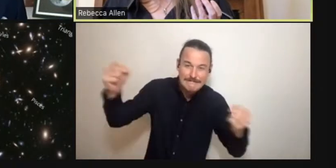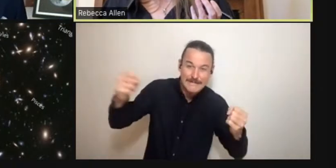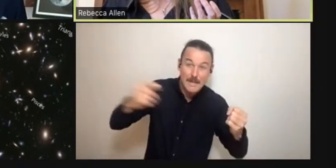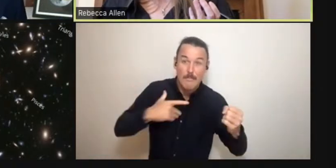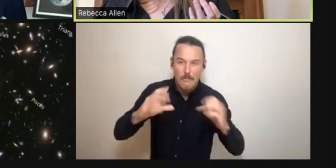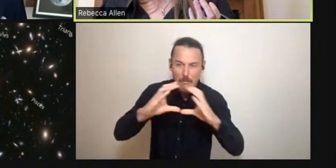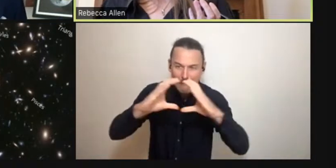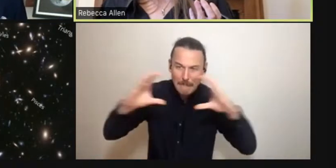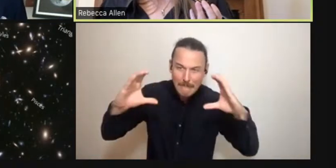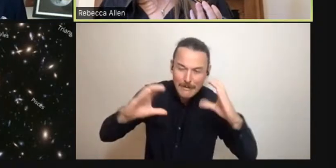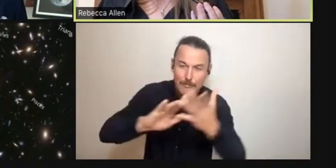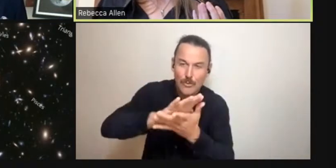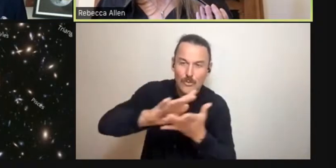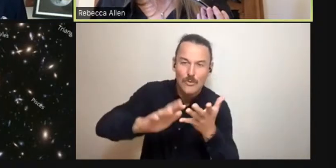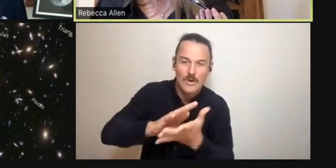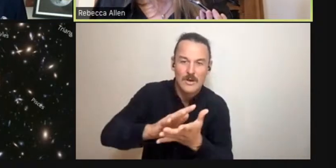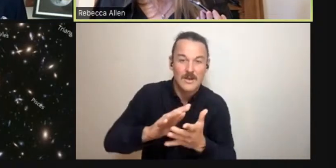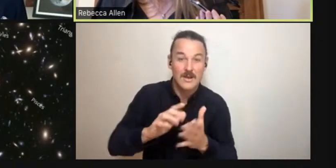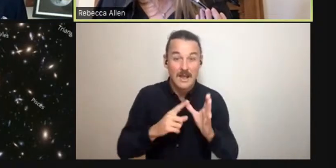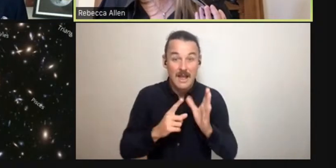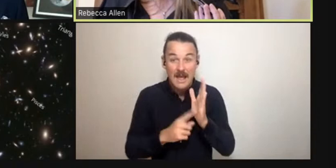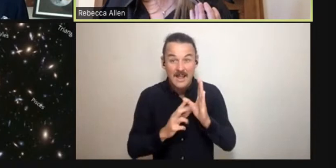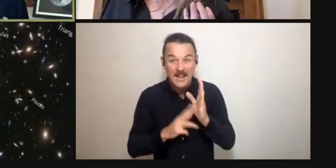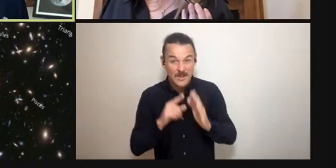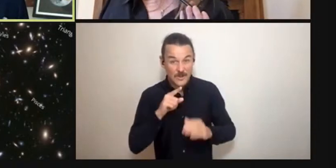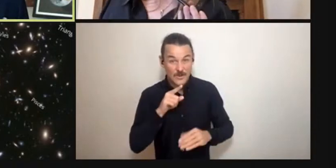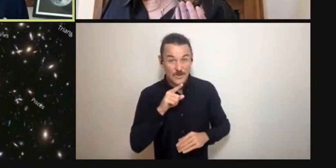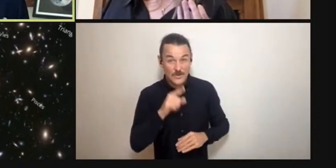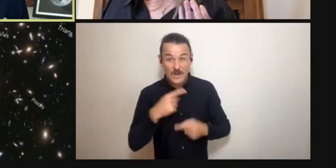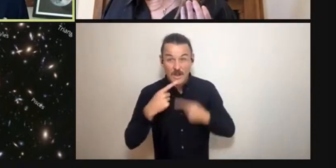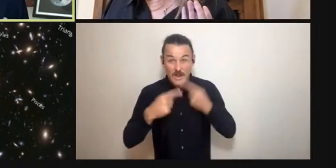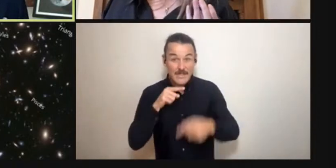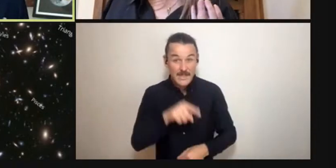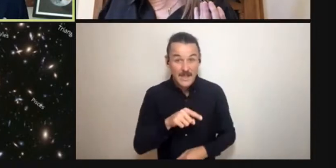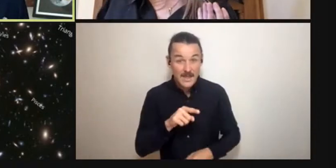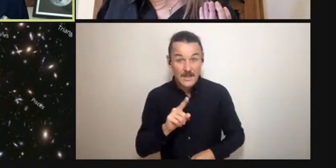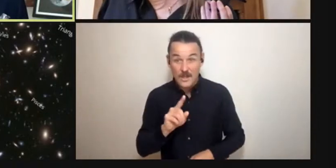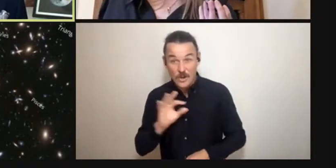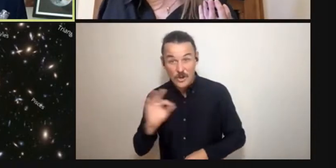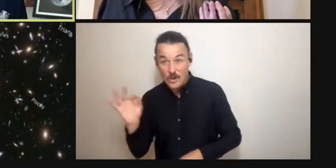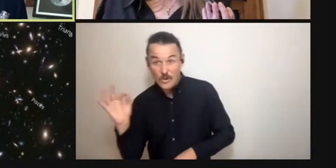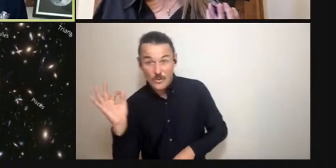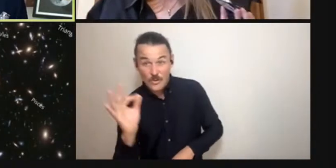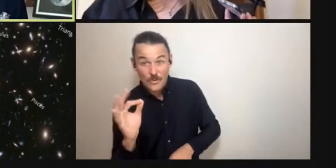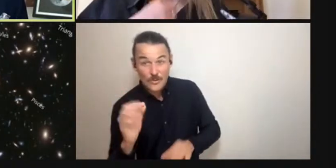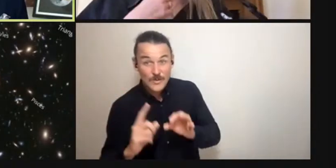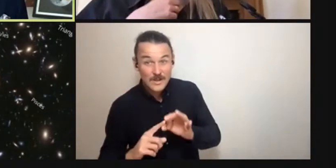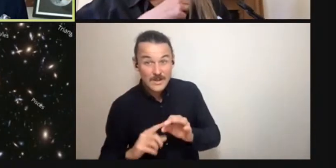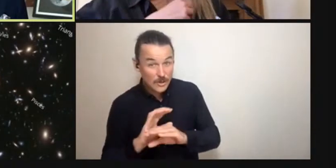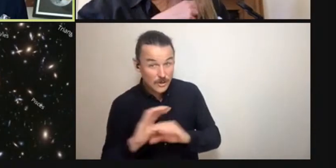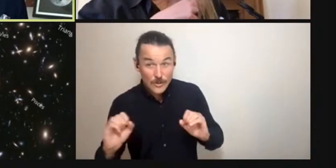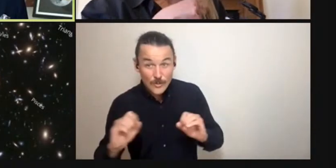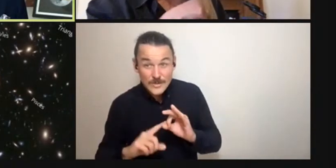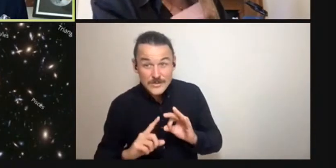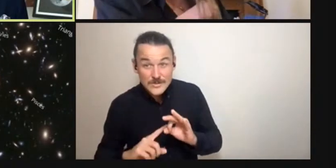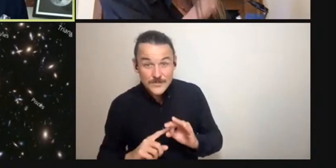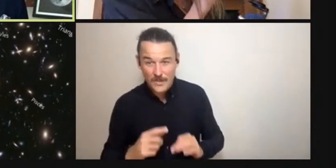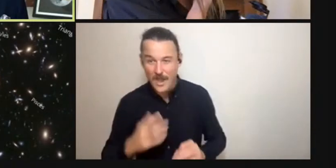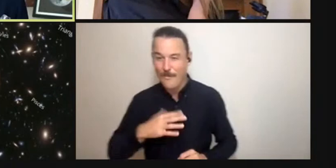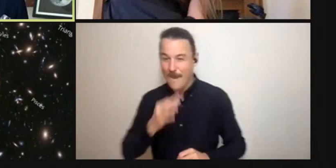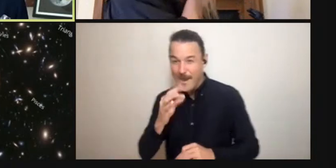Alan, you just gone through that and you don't have a question. Well, Dan, well, oh, were you gonna? I was gonna ask you the questions